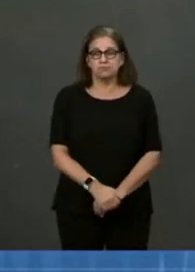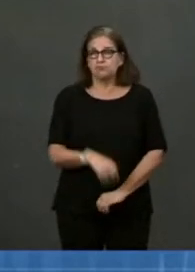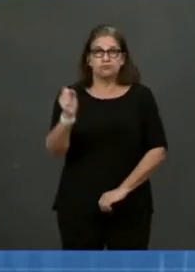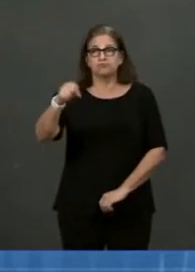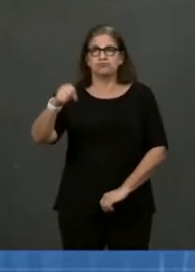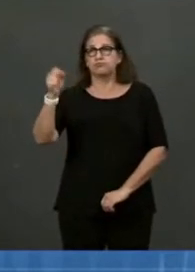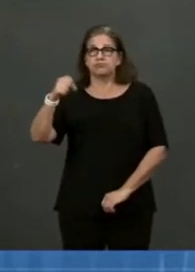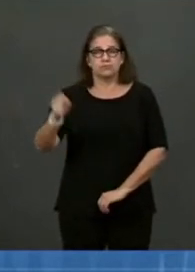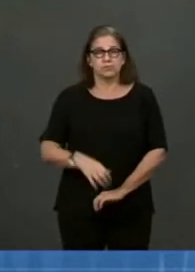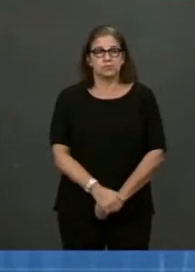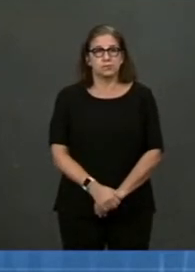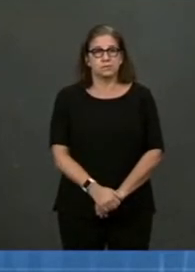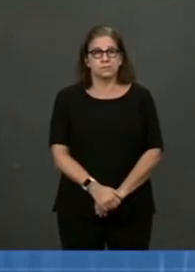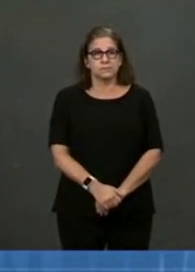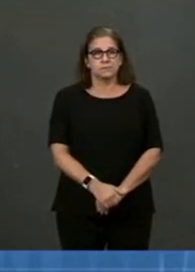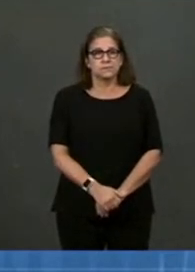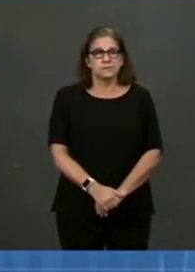Next question.